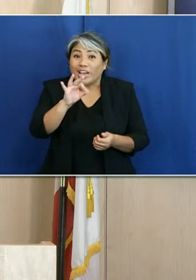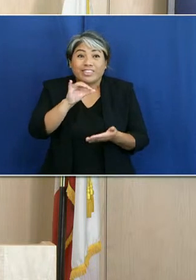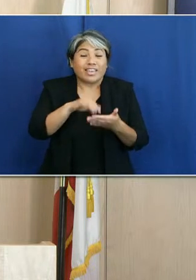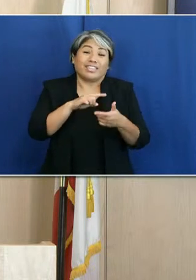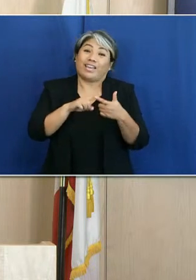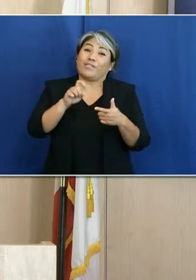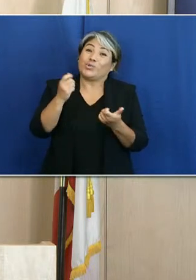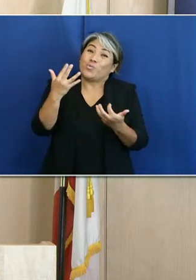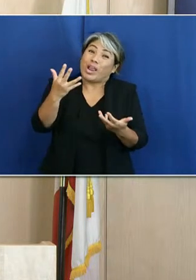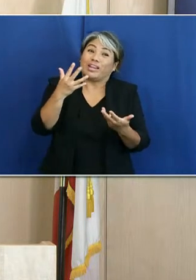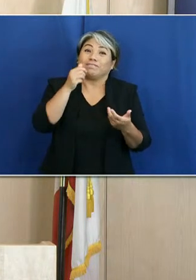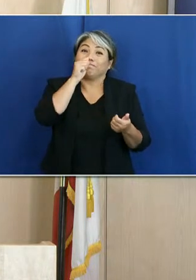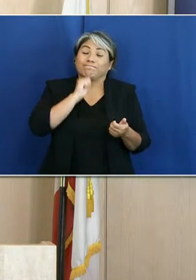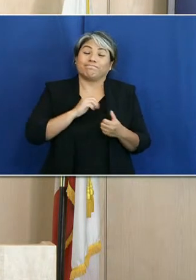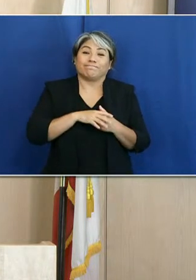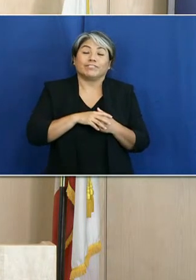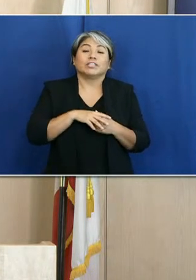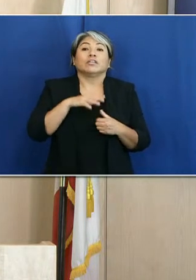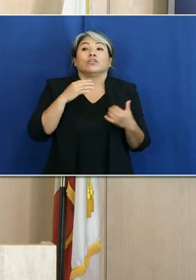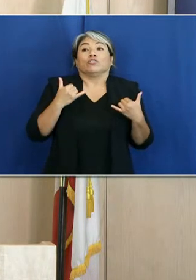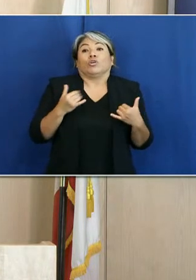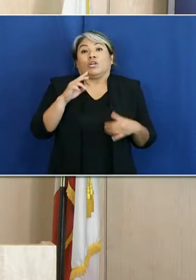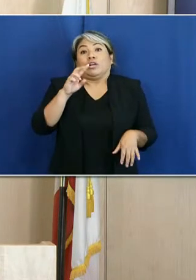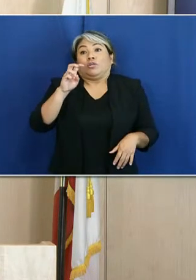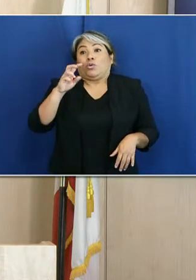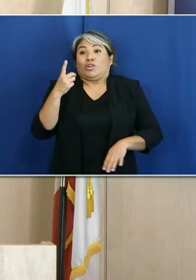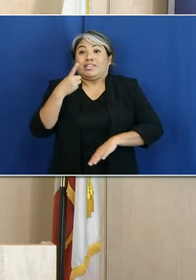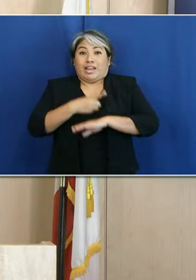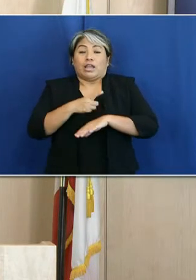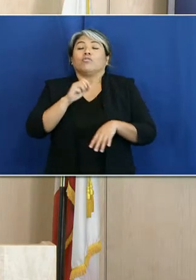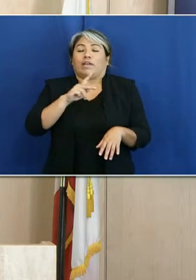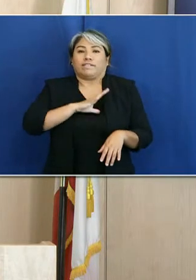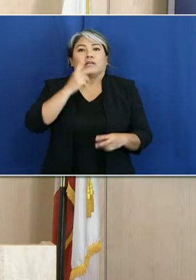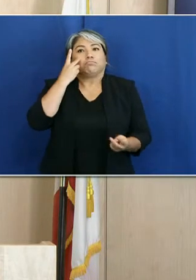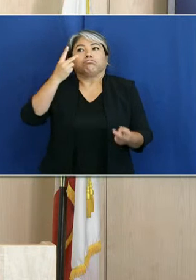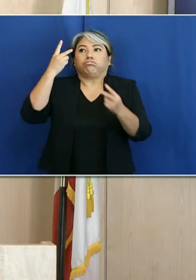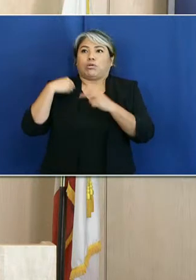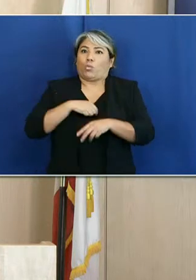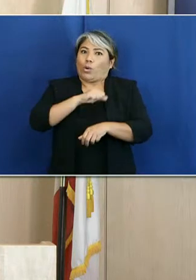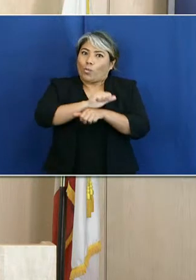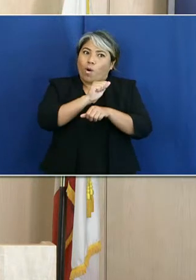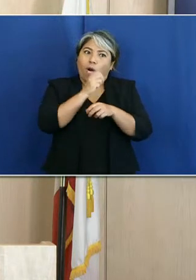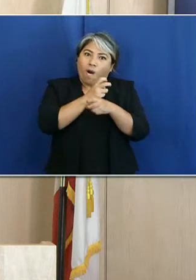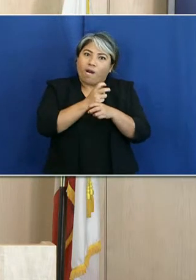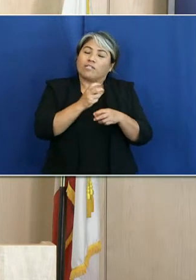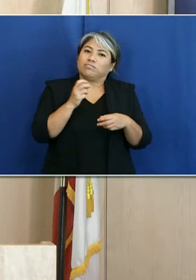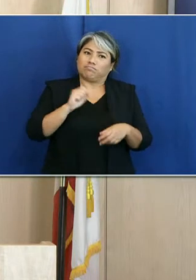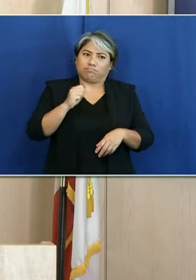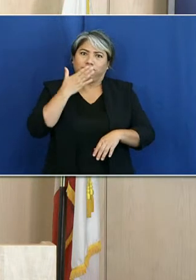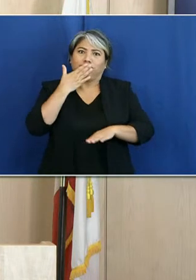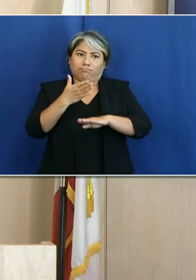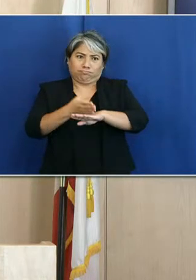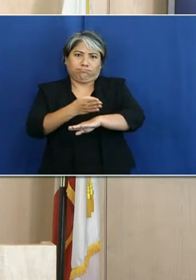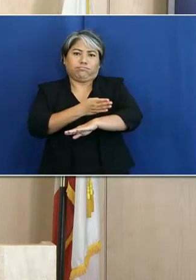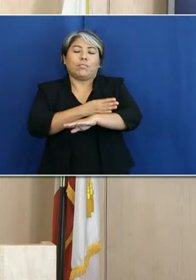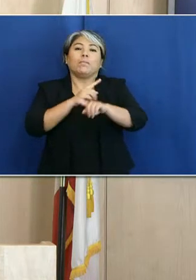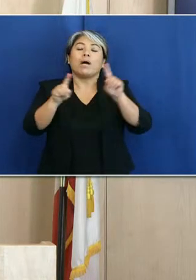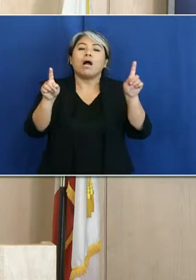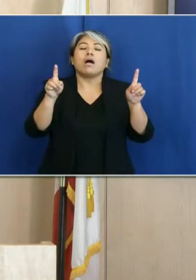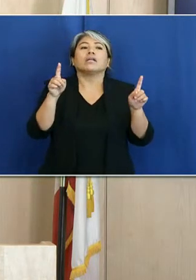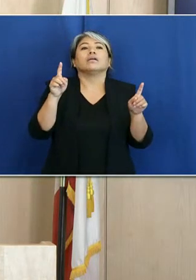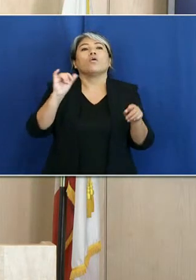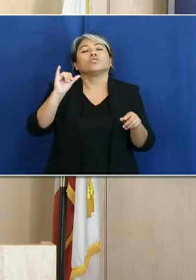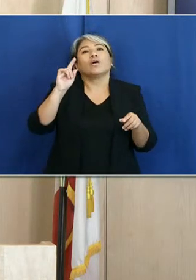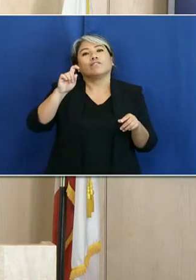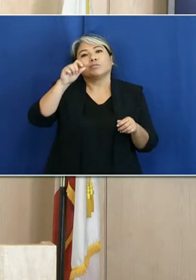the 200-day mark today, it's a day to reflect of how far we've come, but a recognition that unfortunately in